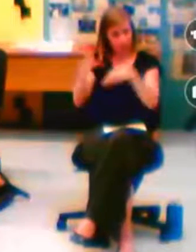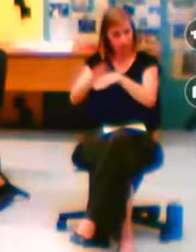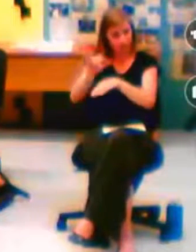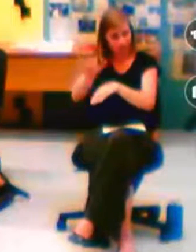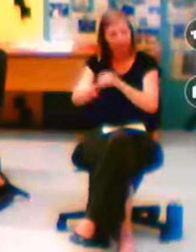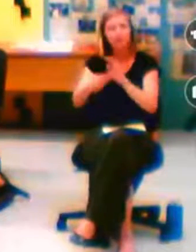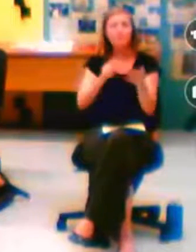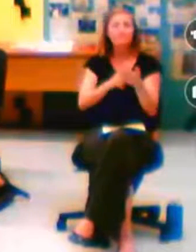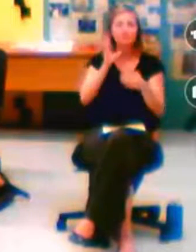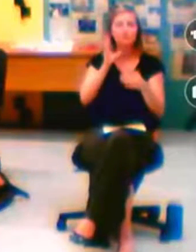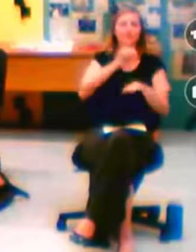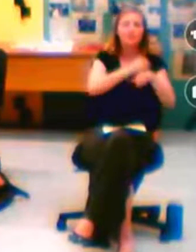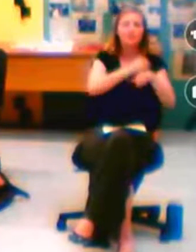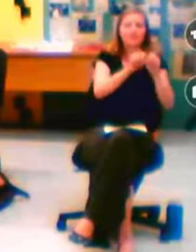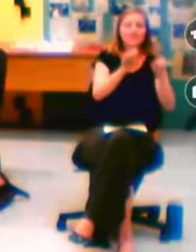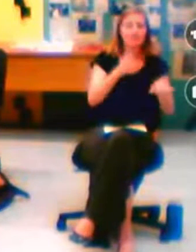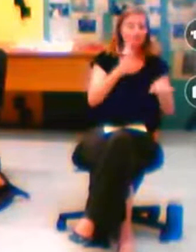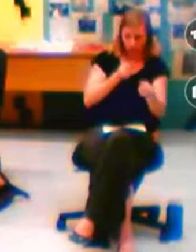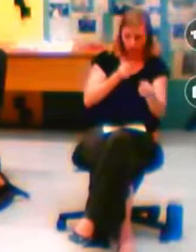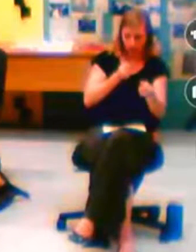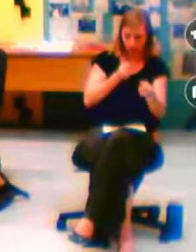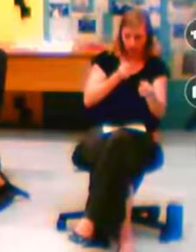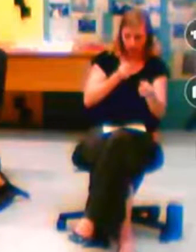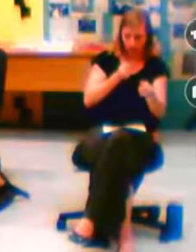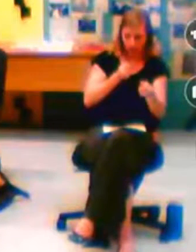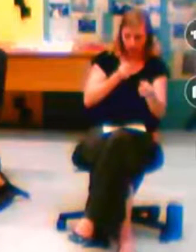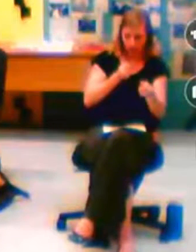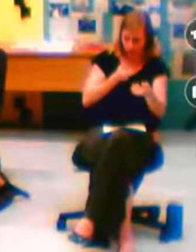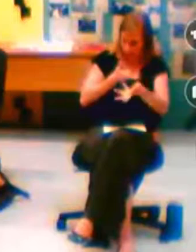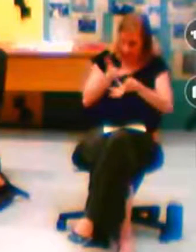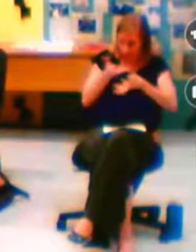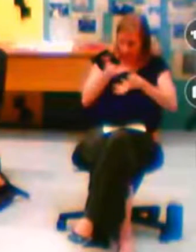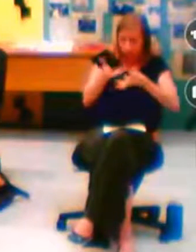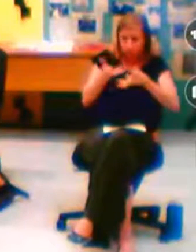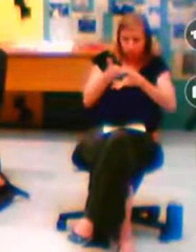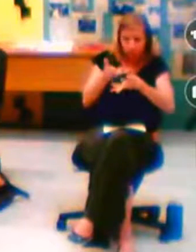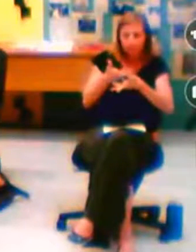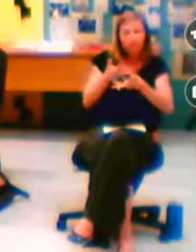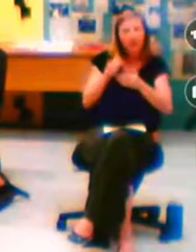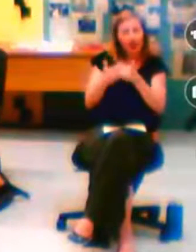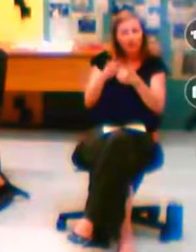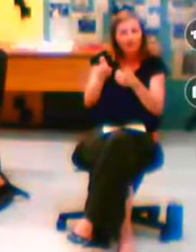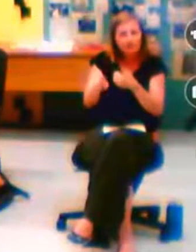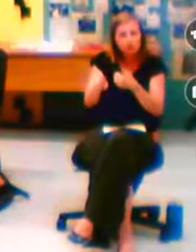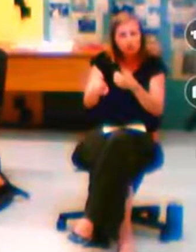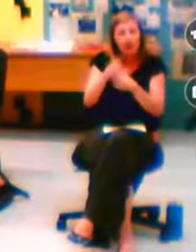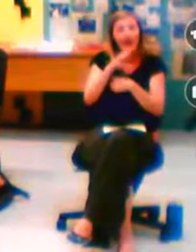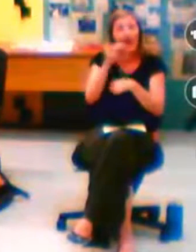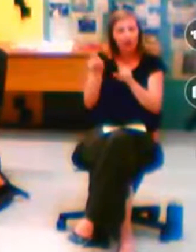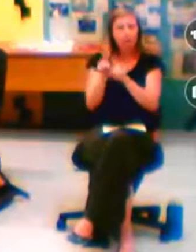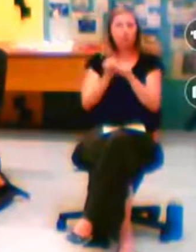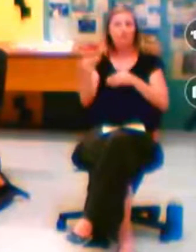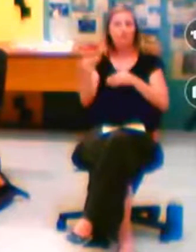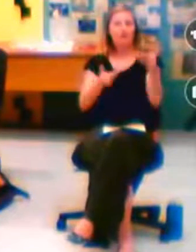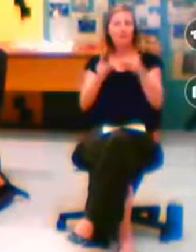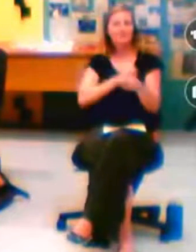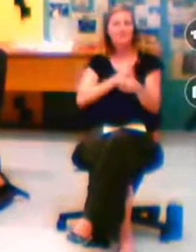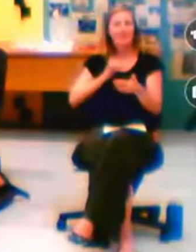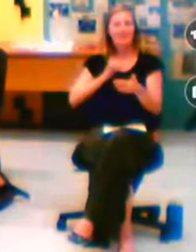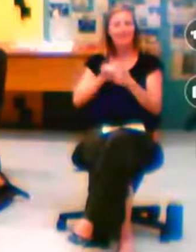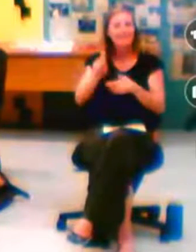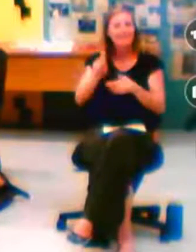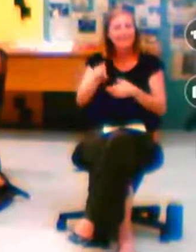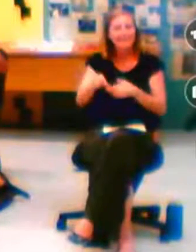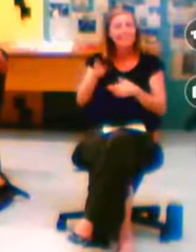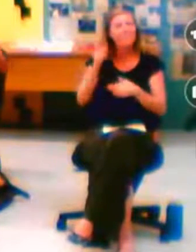system designed around patient-centered medical homes, there are actually incentives that are given to providers to help them not